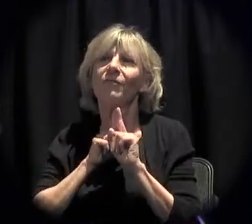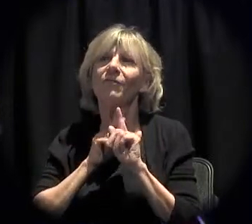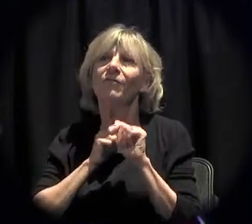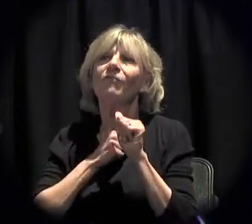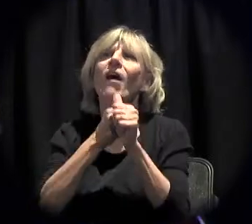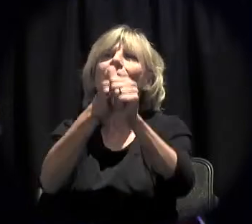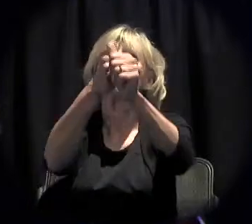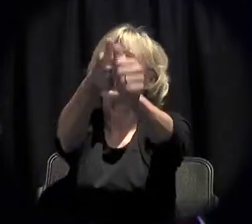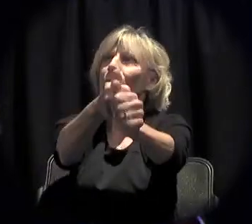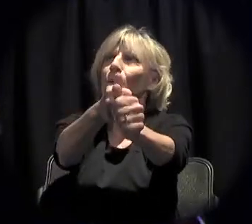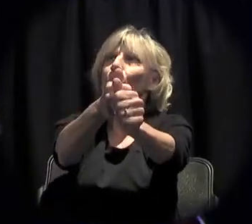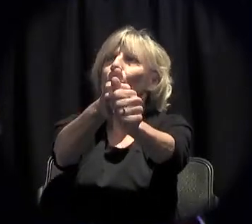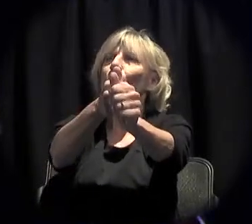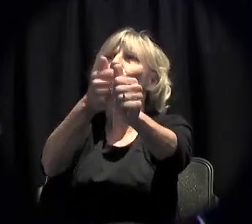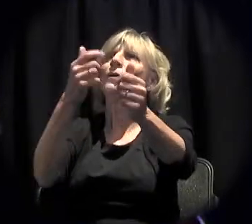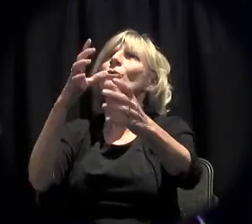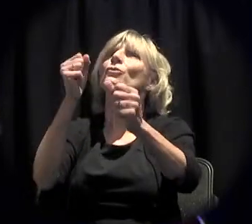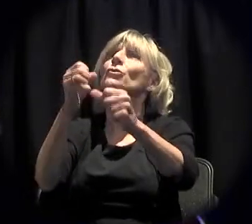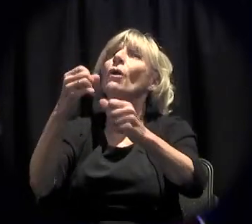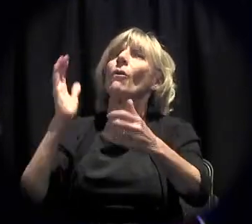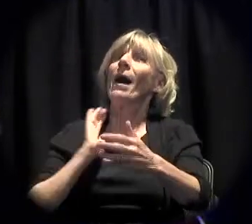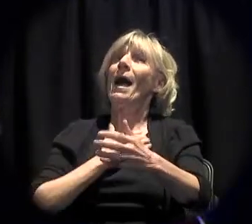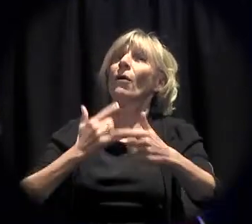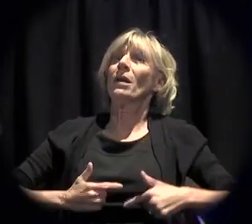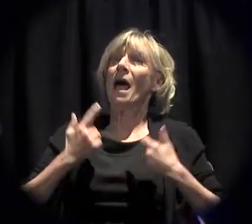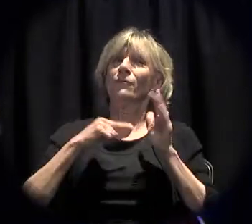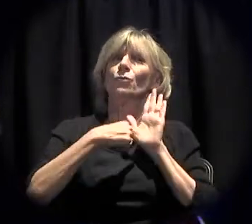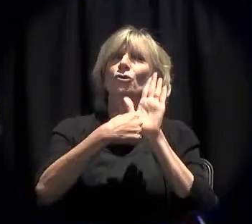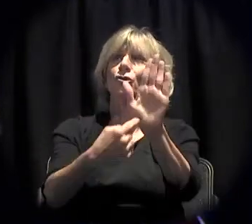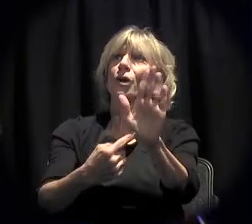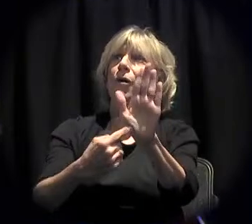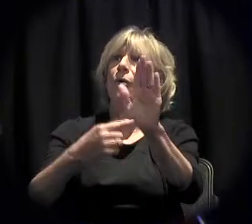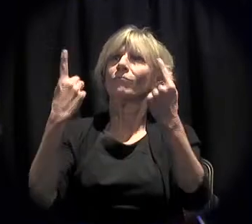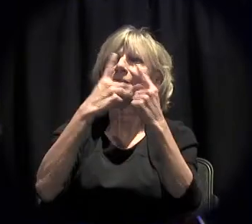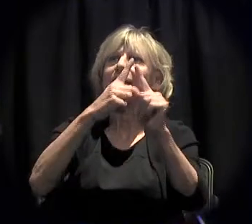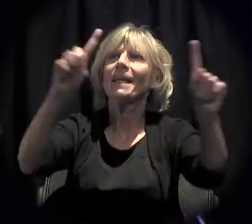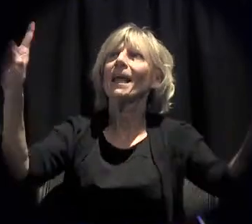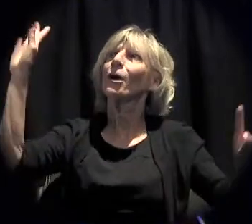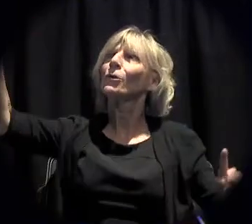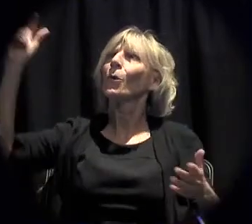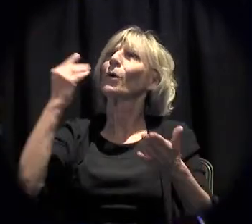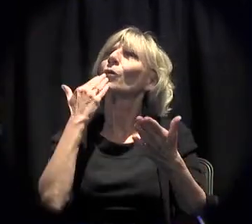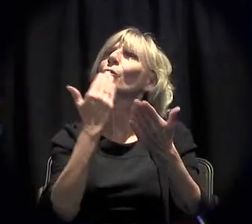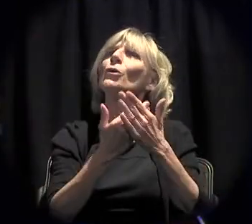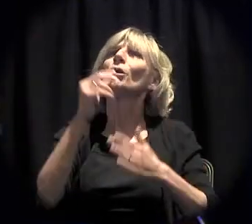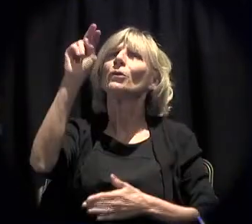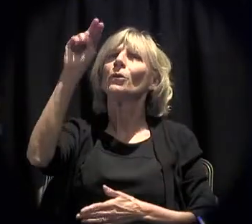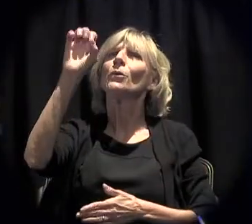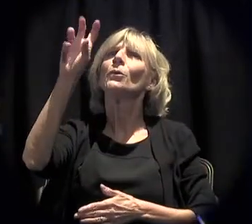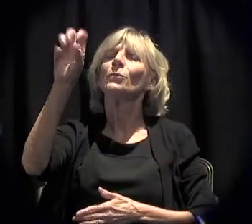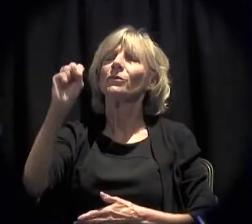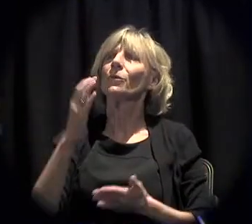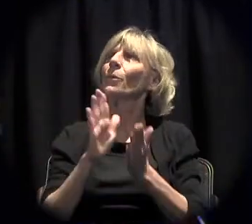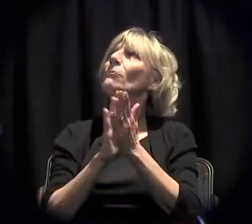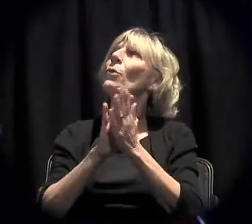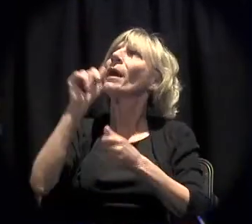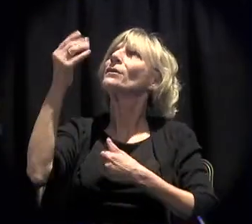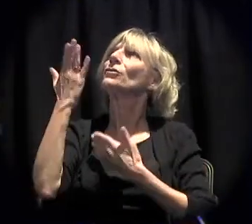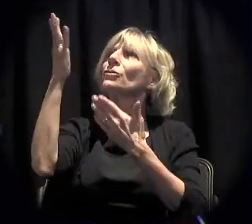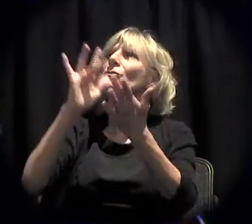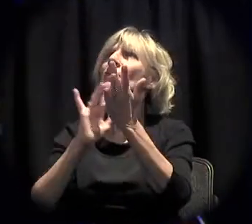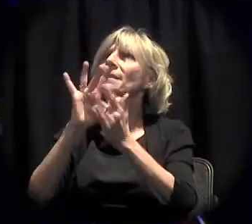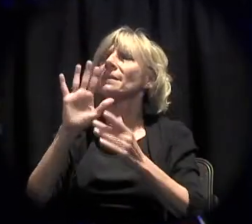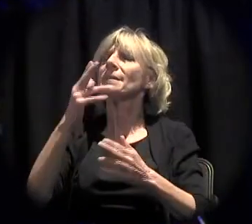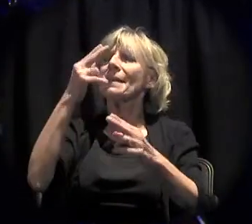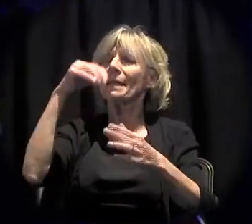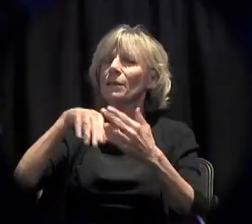your gospel through our words, through our actions, and through our lives. We praise you, Jesus, and we pray it in your name.